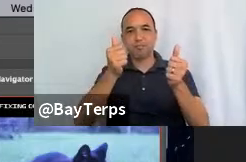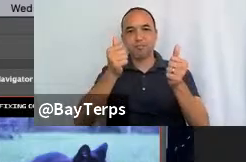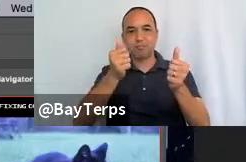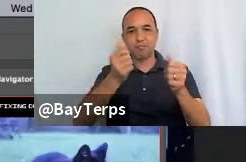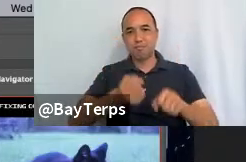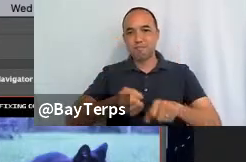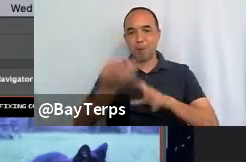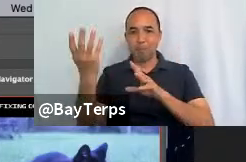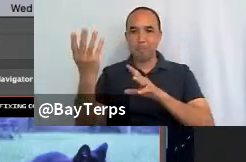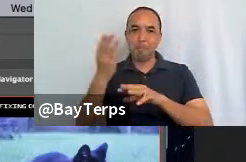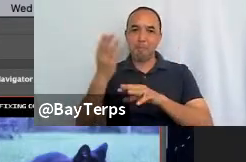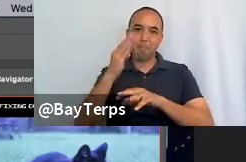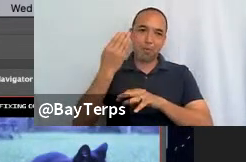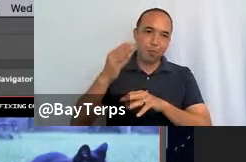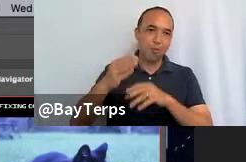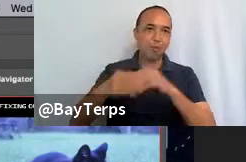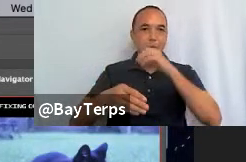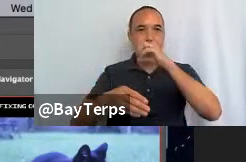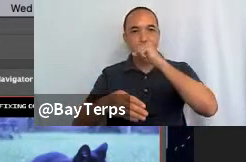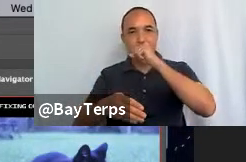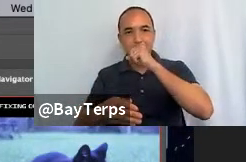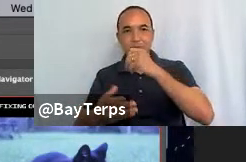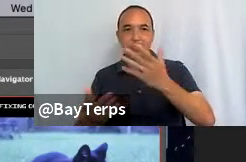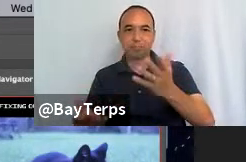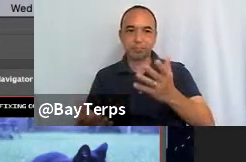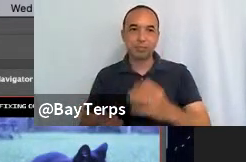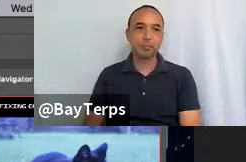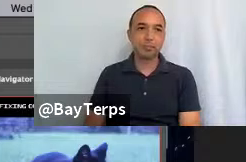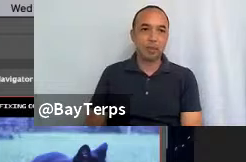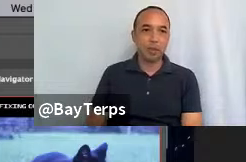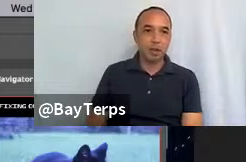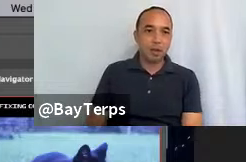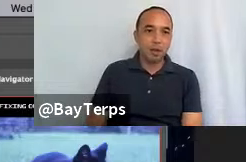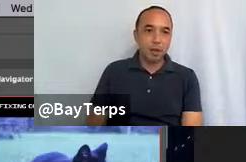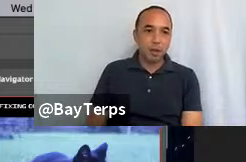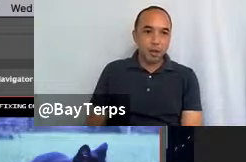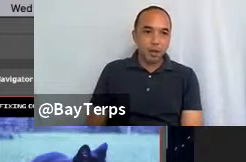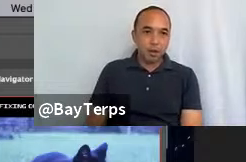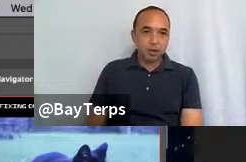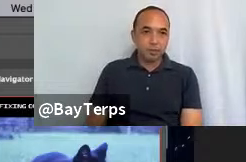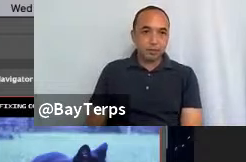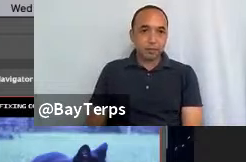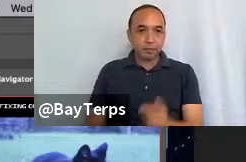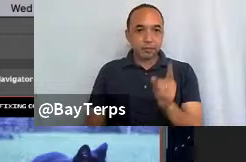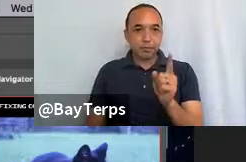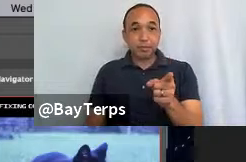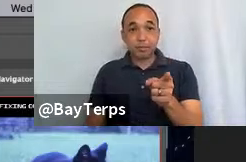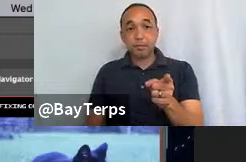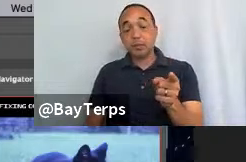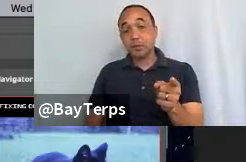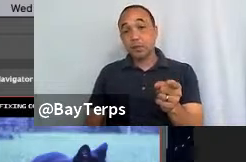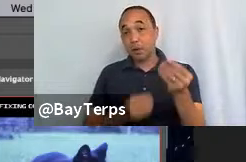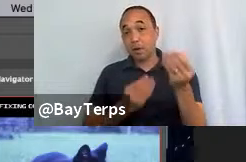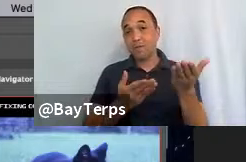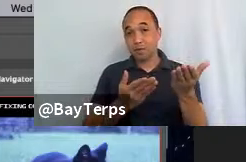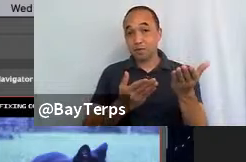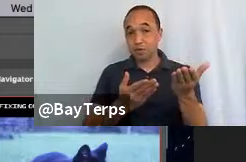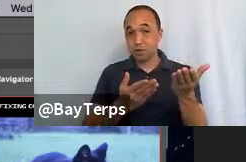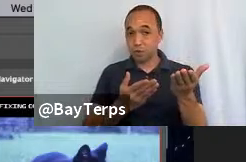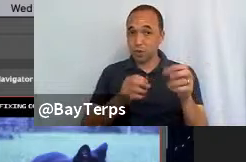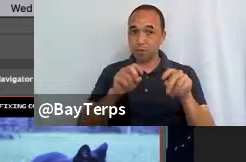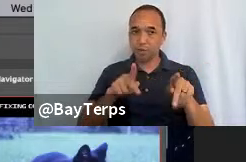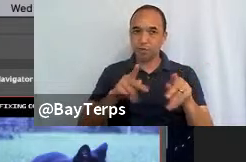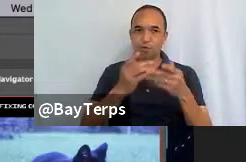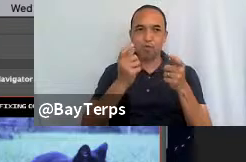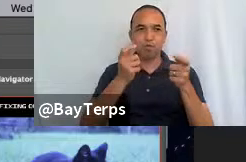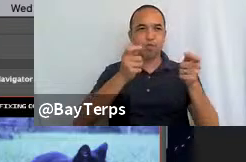or the orange tones. And this is giving you the chance to control what sort of